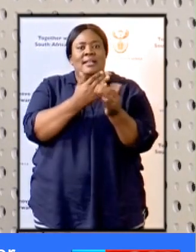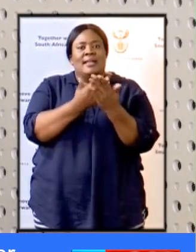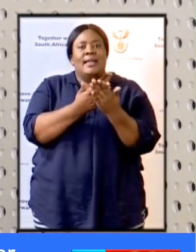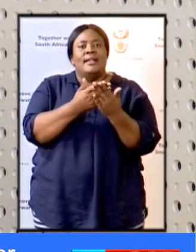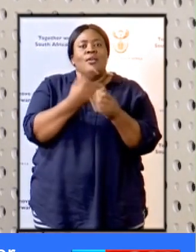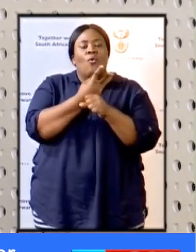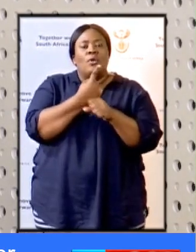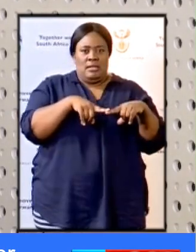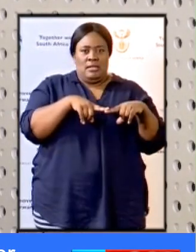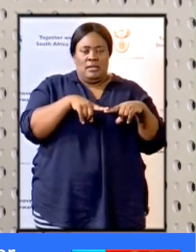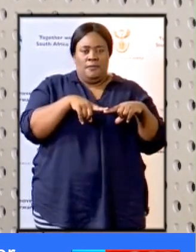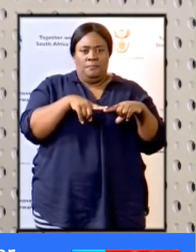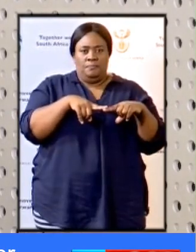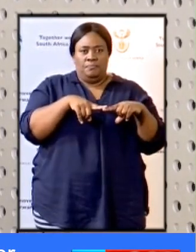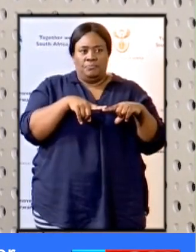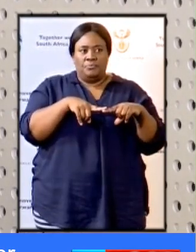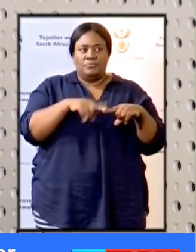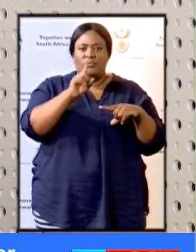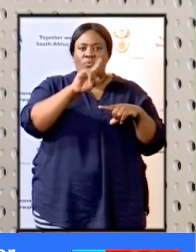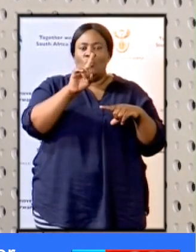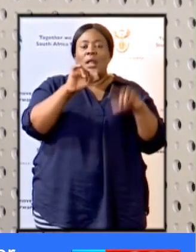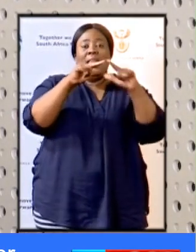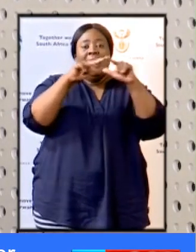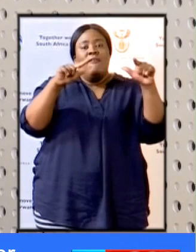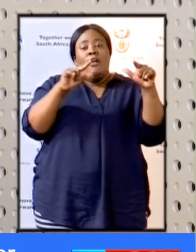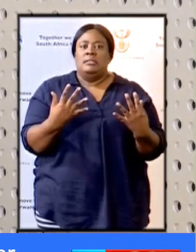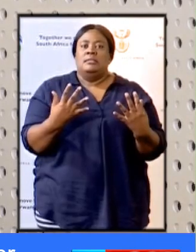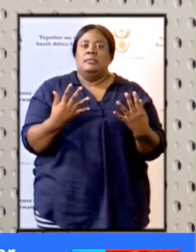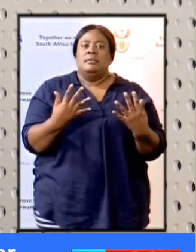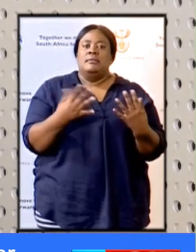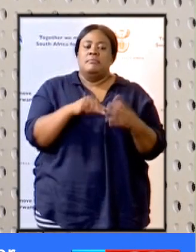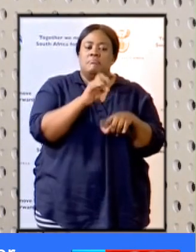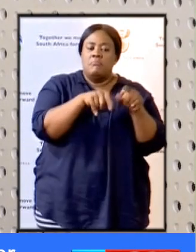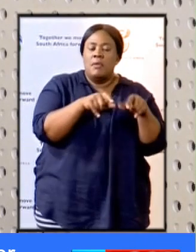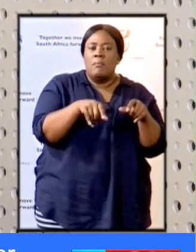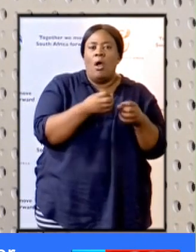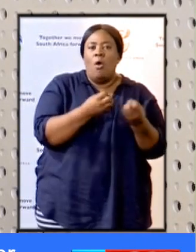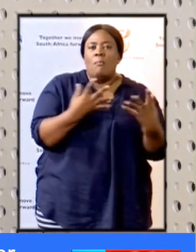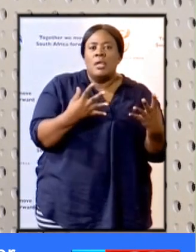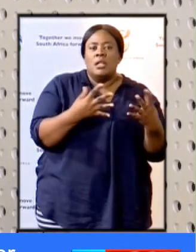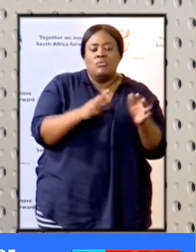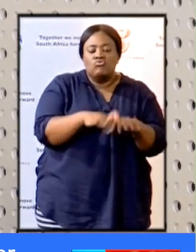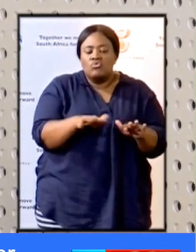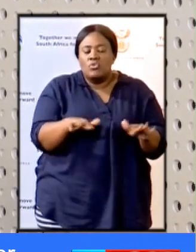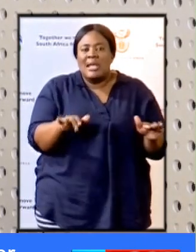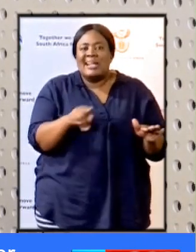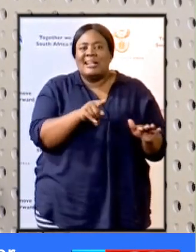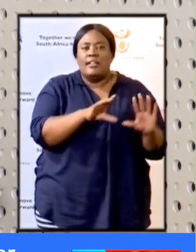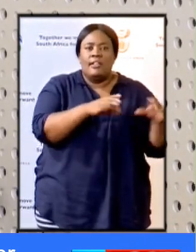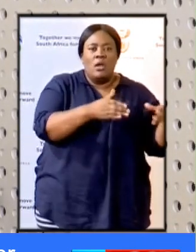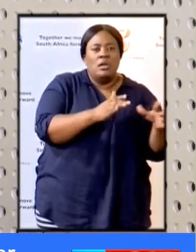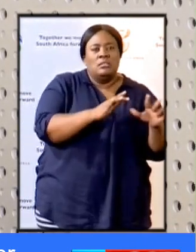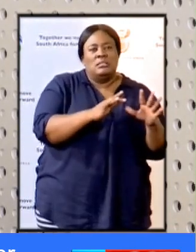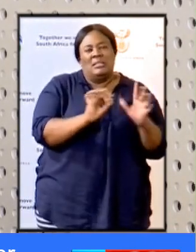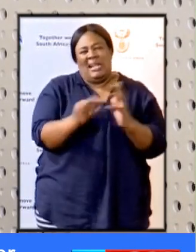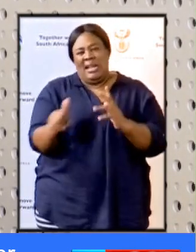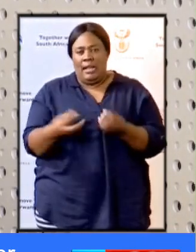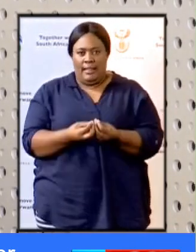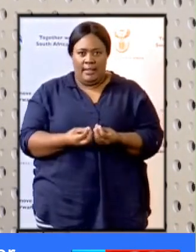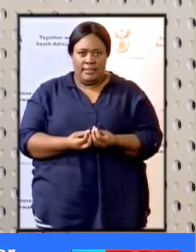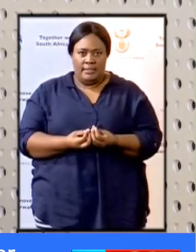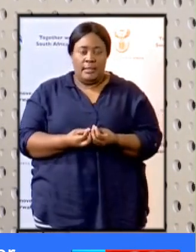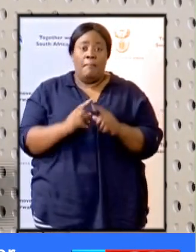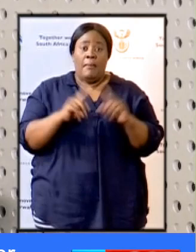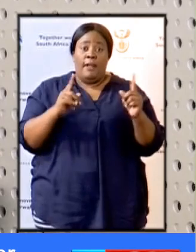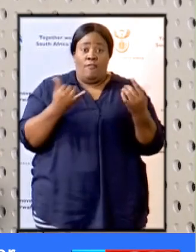on level 4. So for now, as I say, the